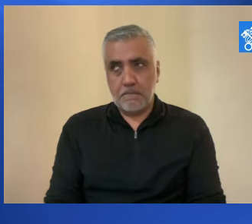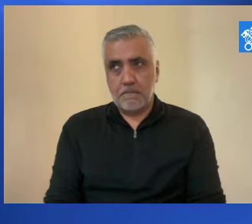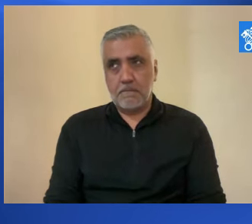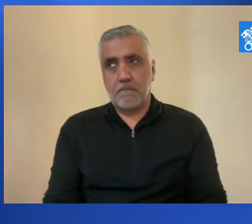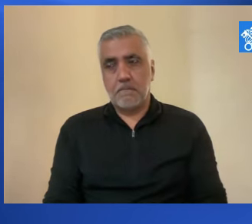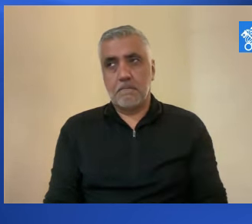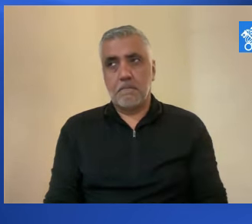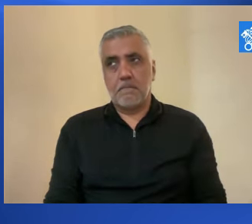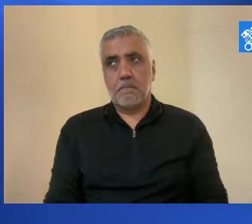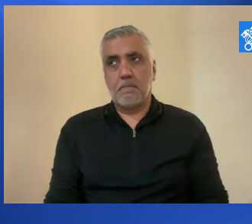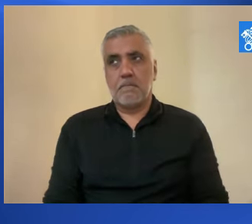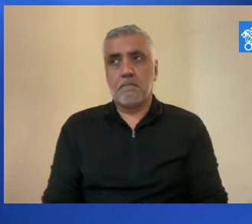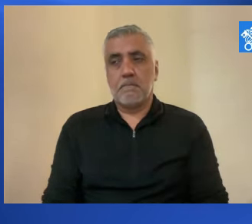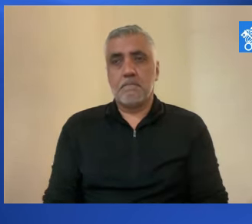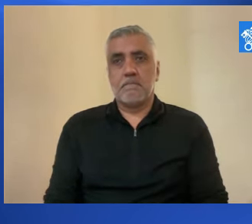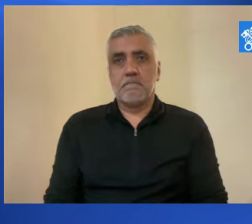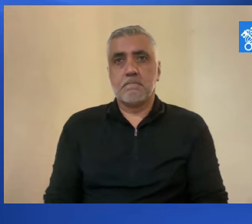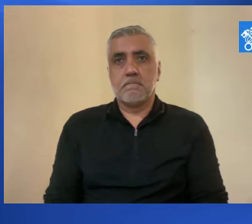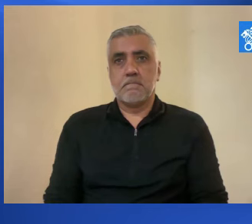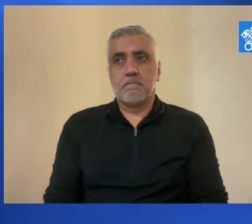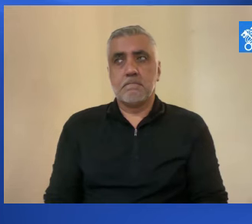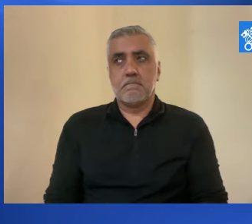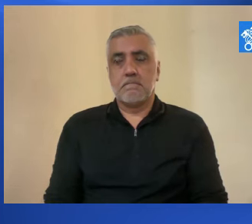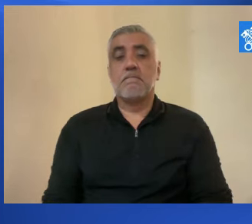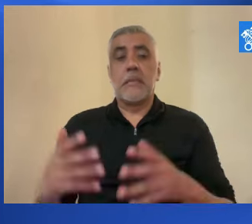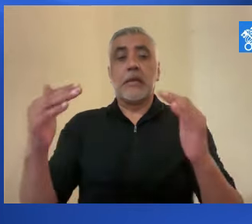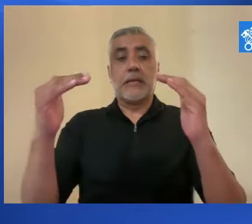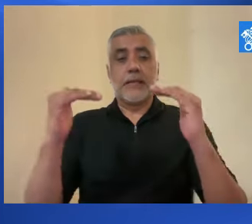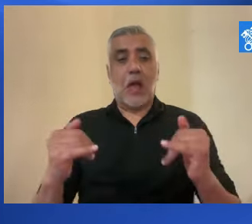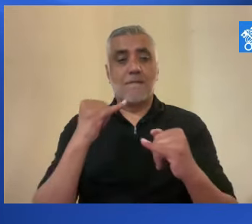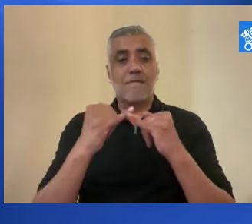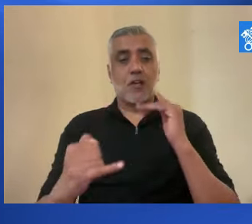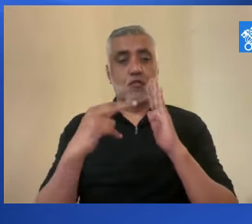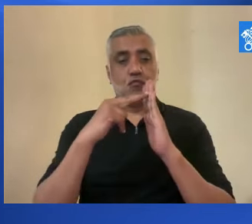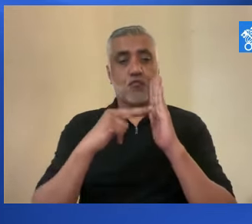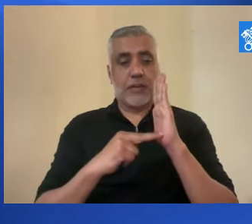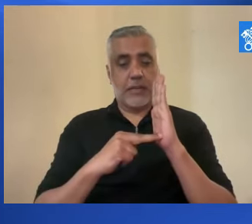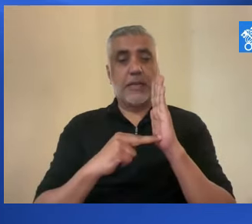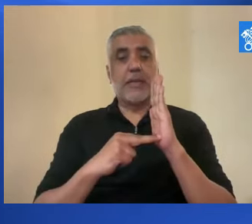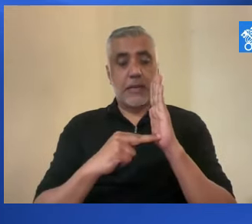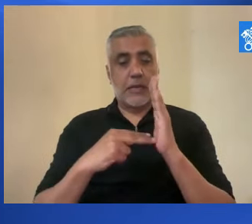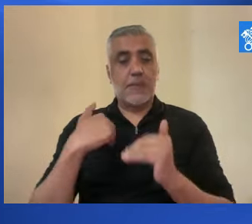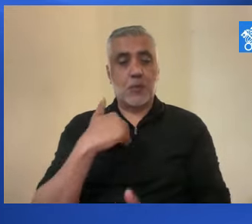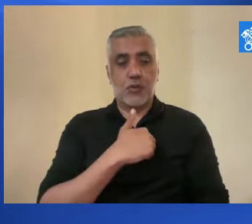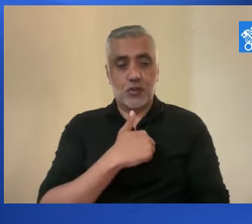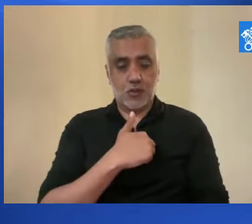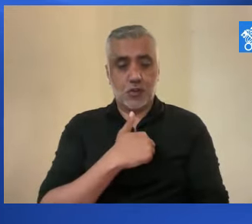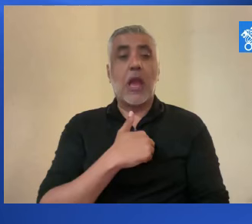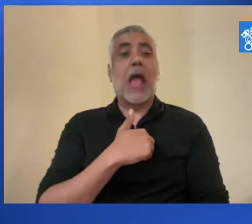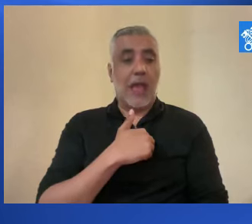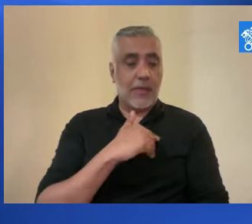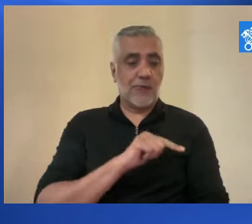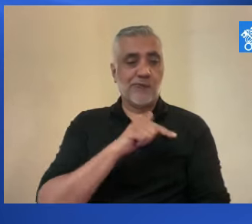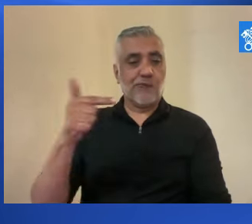And now we'll have that final reading, this time in Polish. And after that we'll hear the Holy Father's catechesis for this week. Czytanie